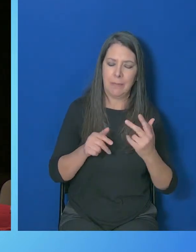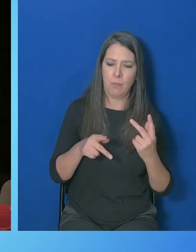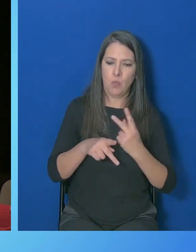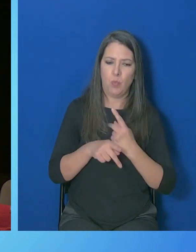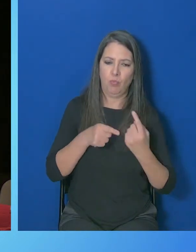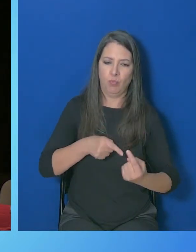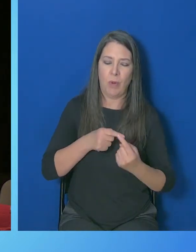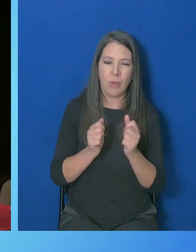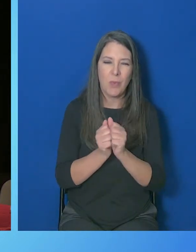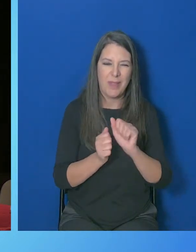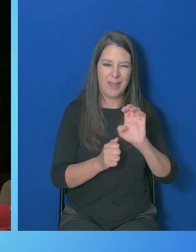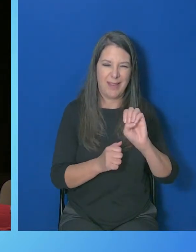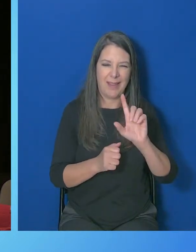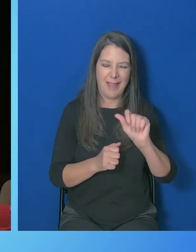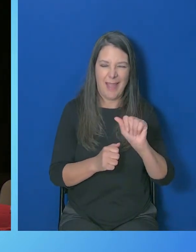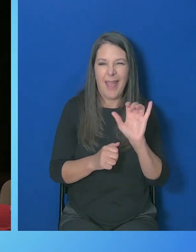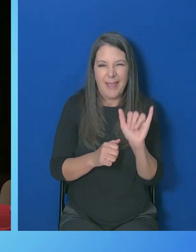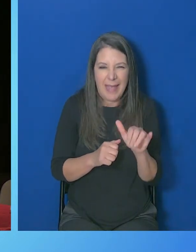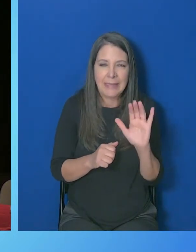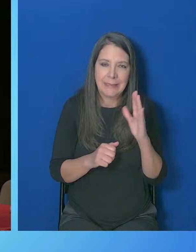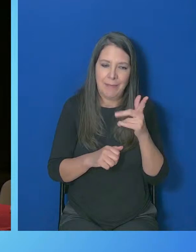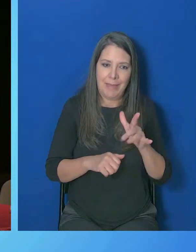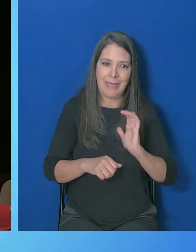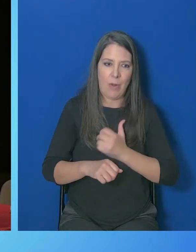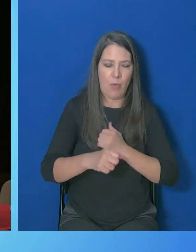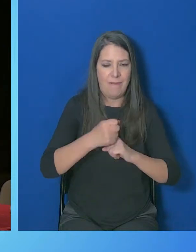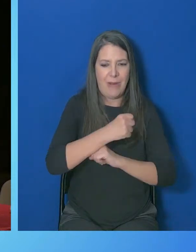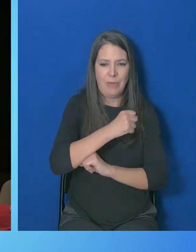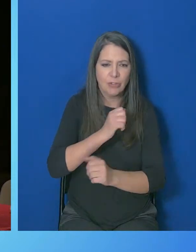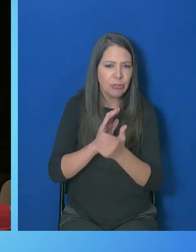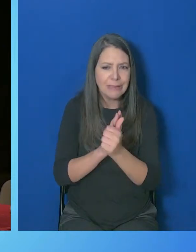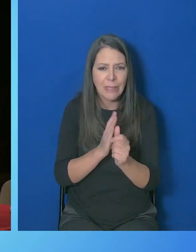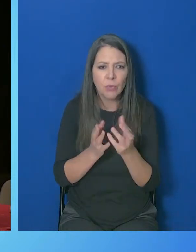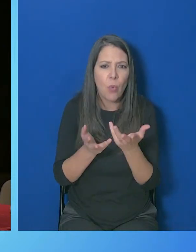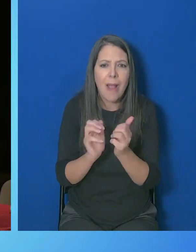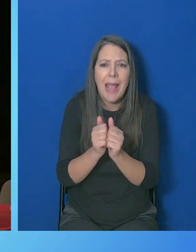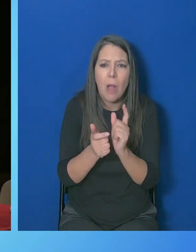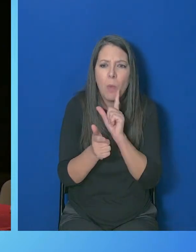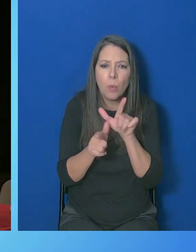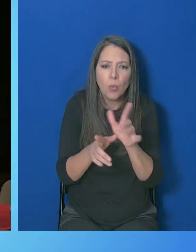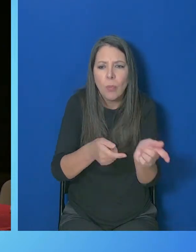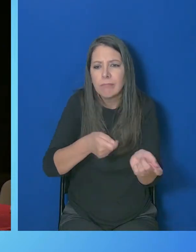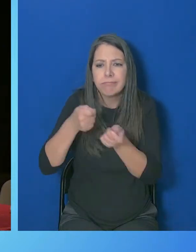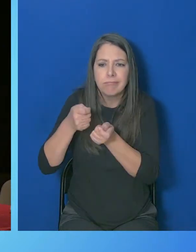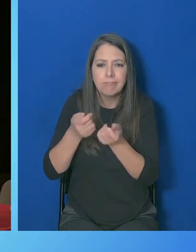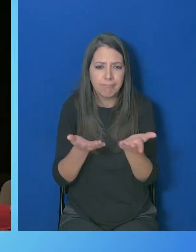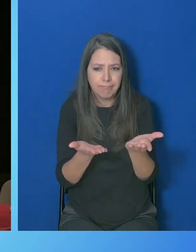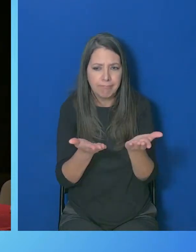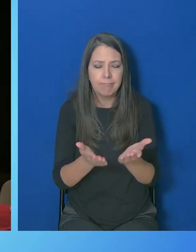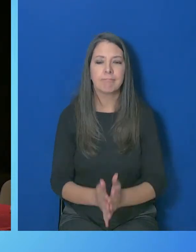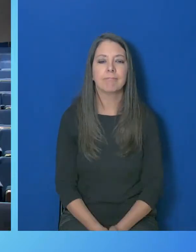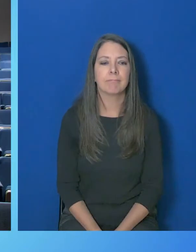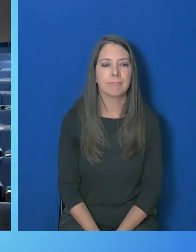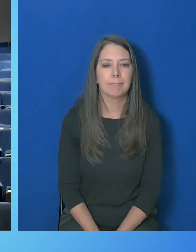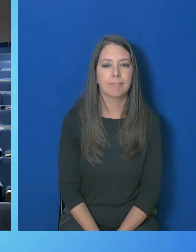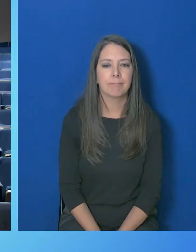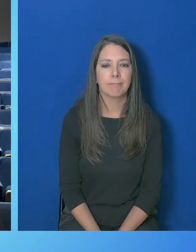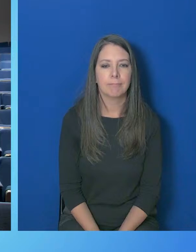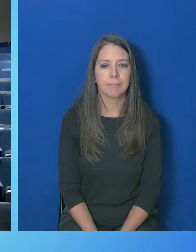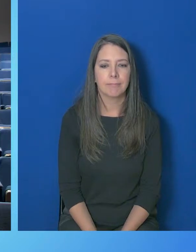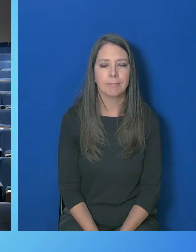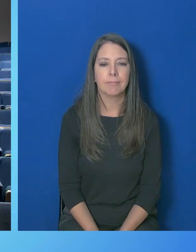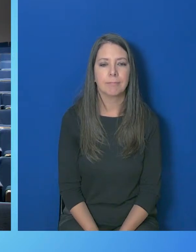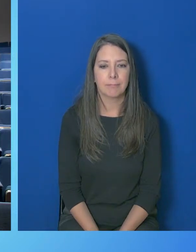area of ELA, which is pretty foundational. So back to you to clarify that. This is Rosie. As